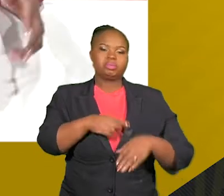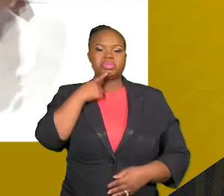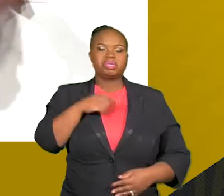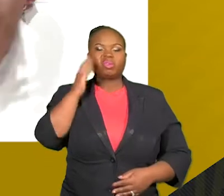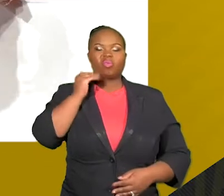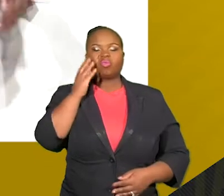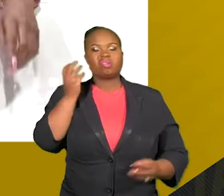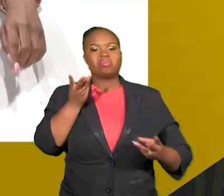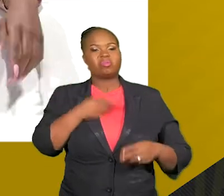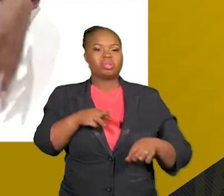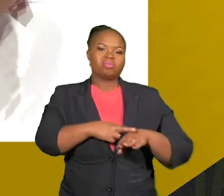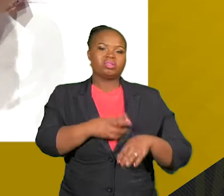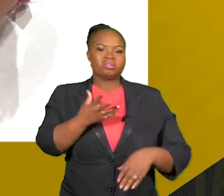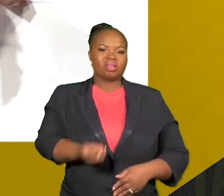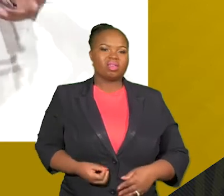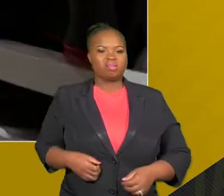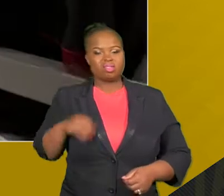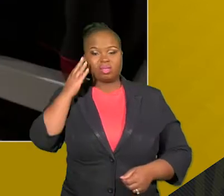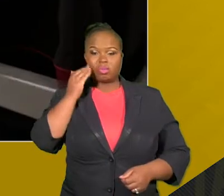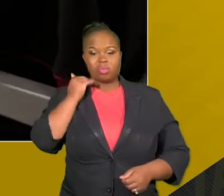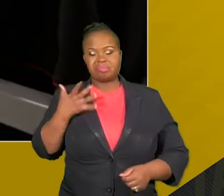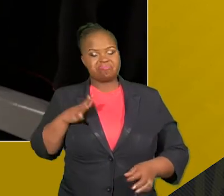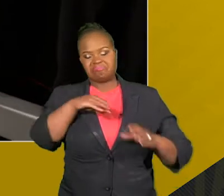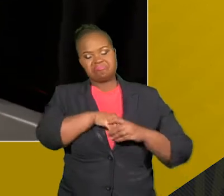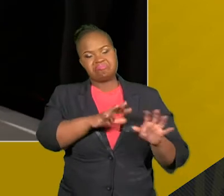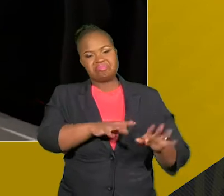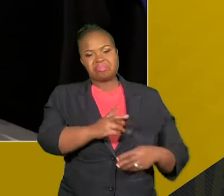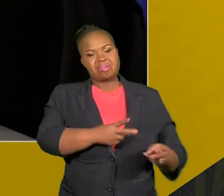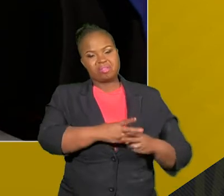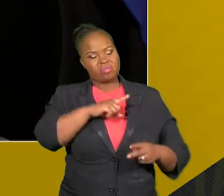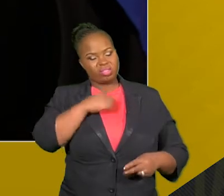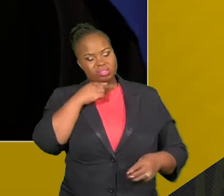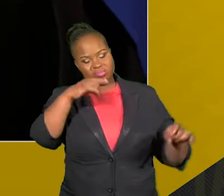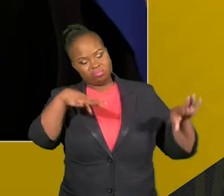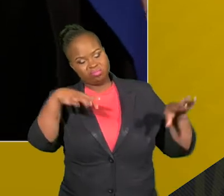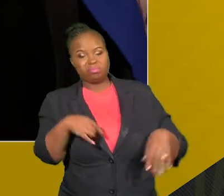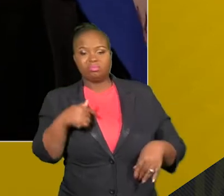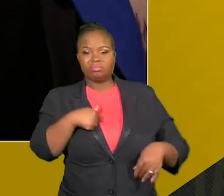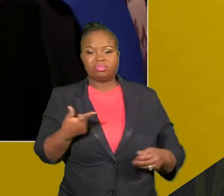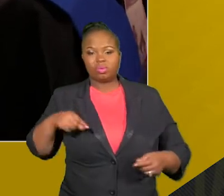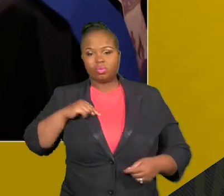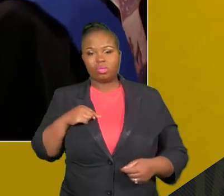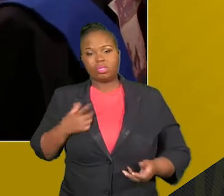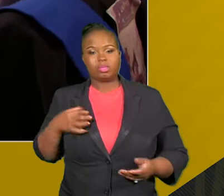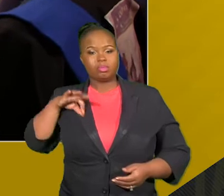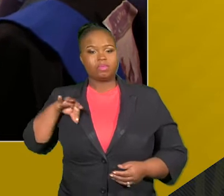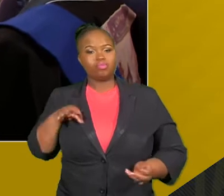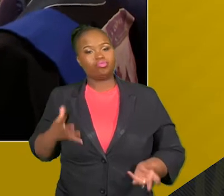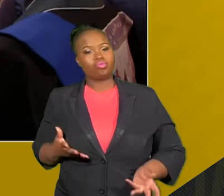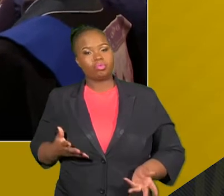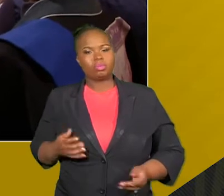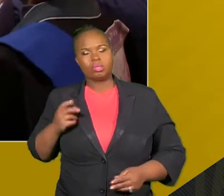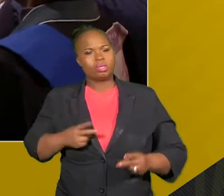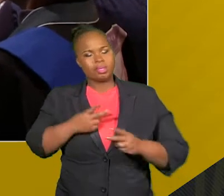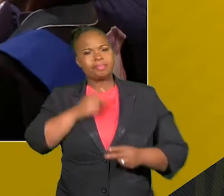are racist, Mahua it's a 1, 2, 3, 4. And then Mahua don't want to get involved in the conversation because, Barry, you know what? At the end of the day, we are the ones that are benefiting from it.